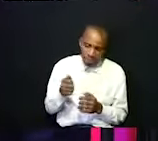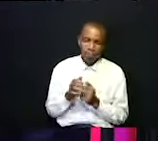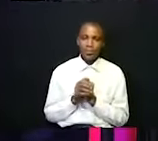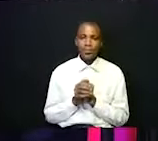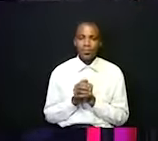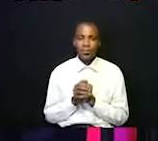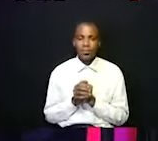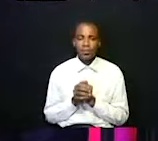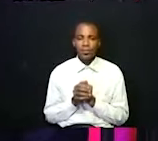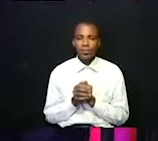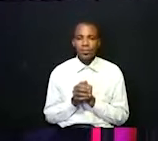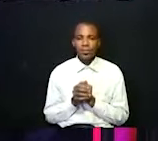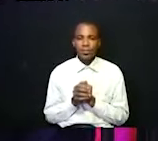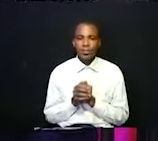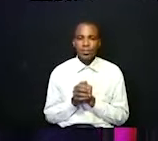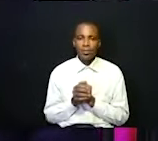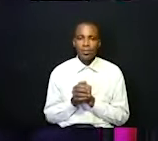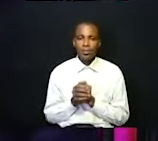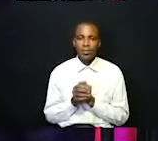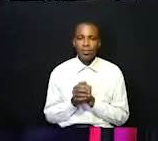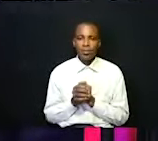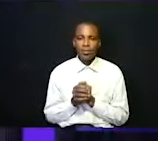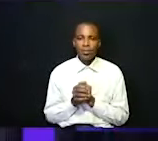Now we are